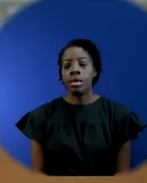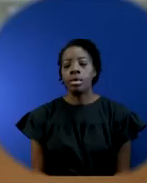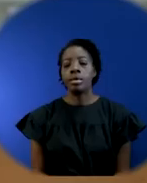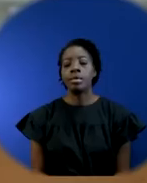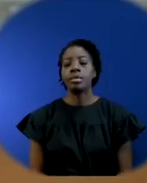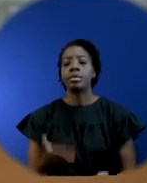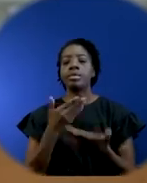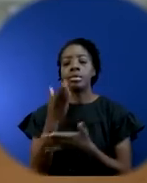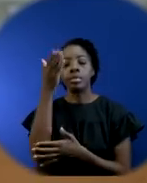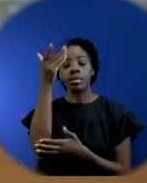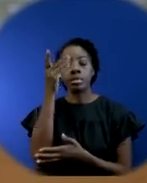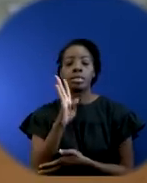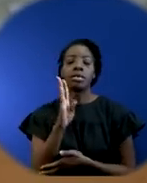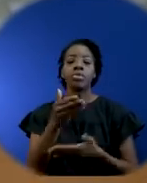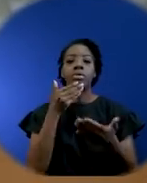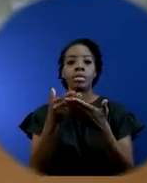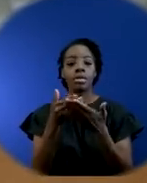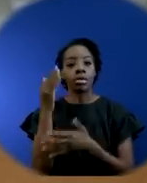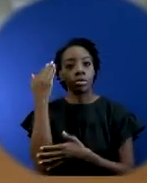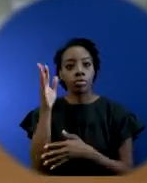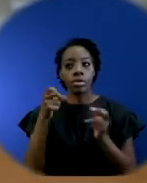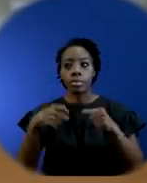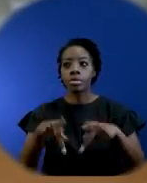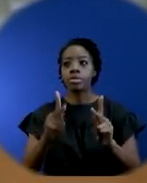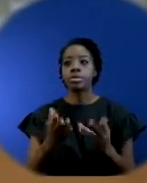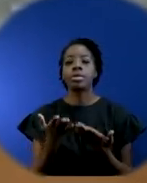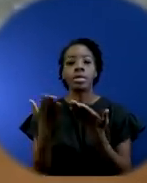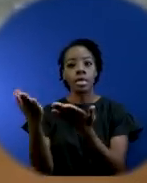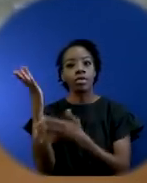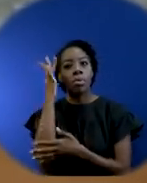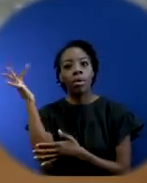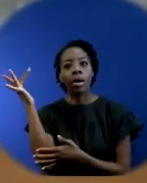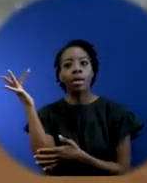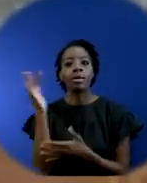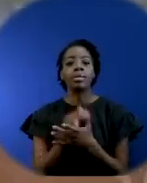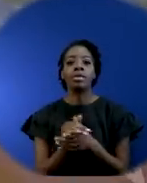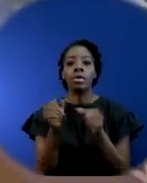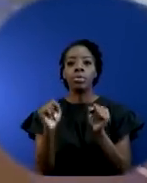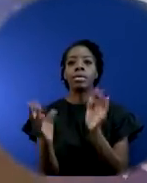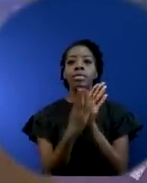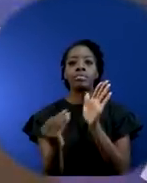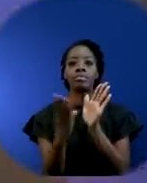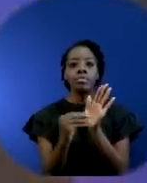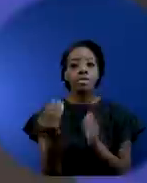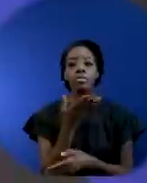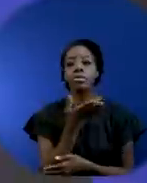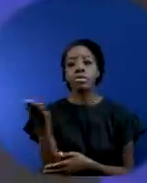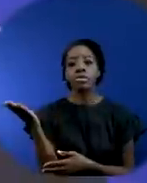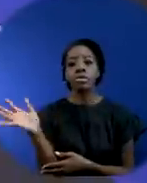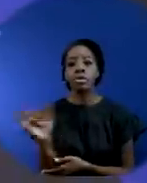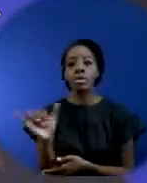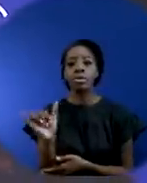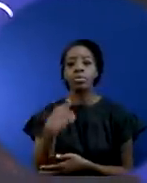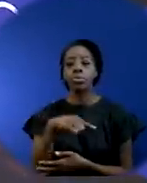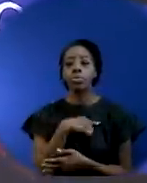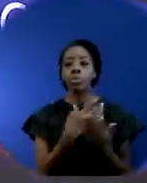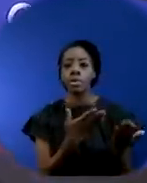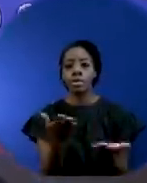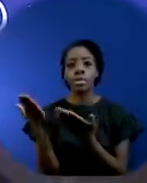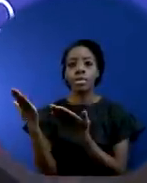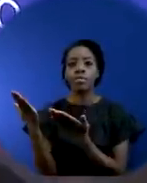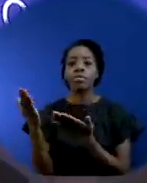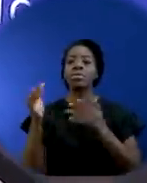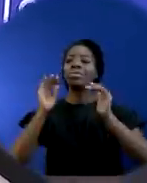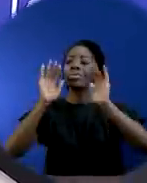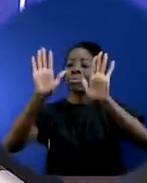giving because we are allowed to emulate you as we give. You are the great giver